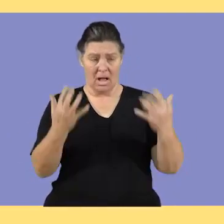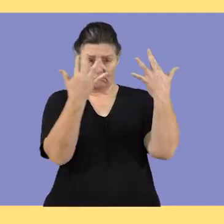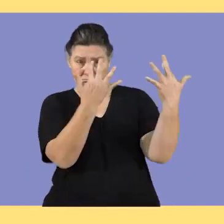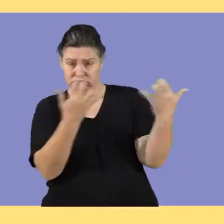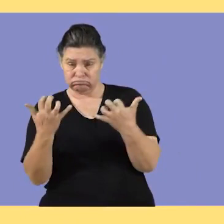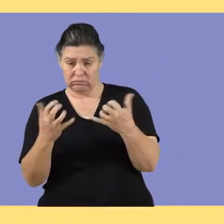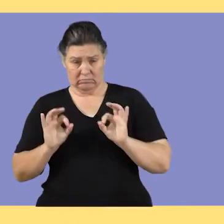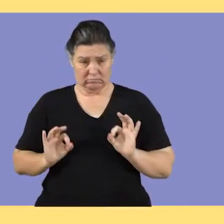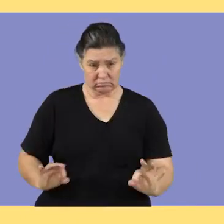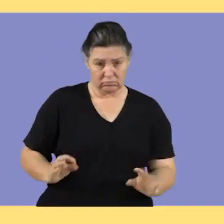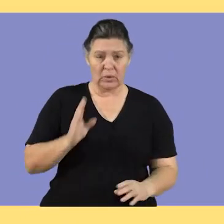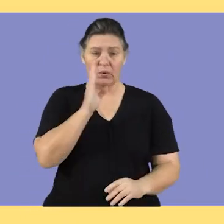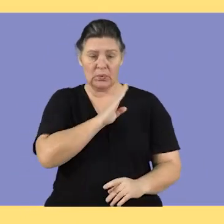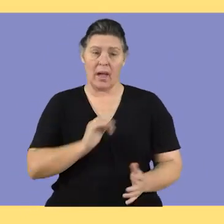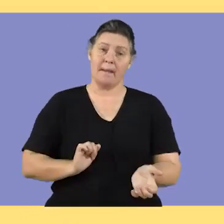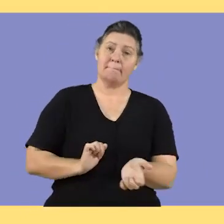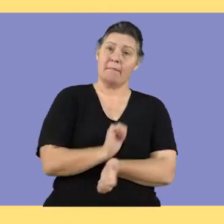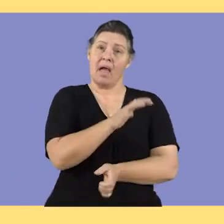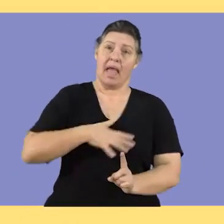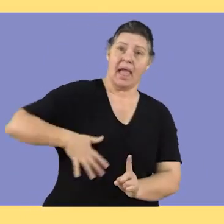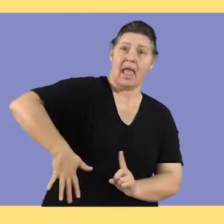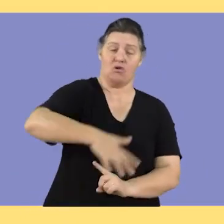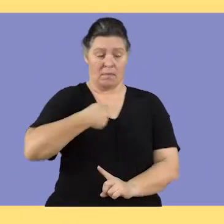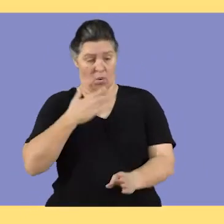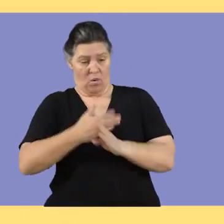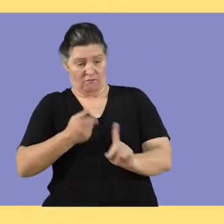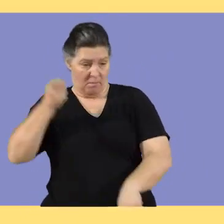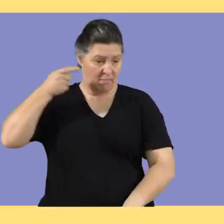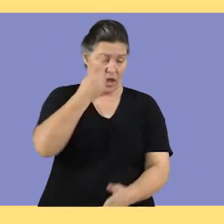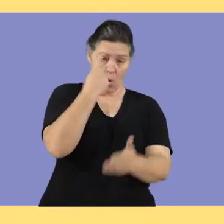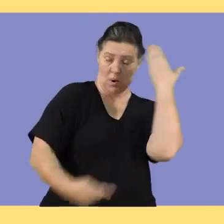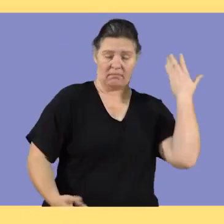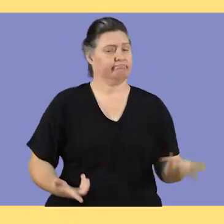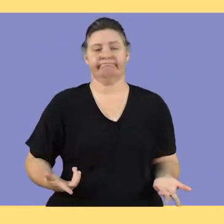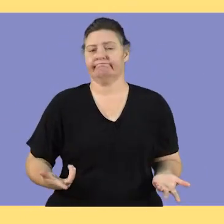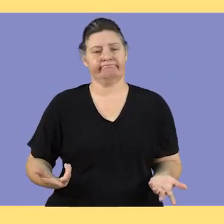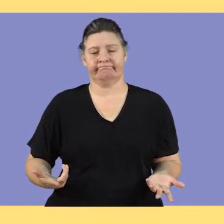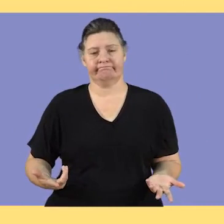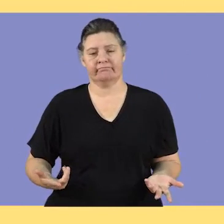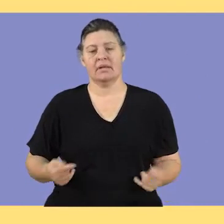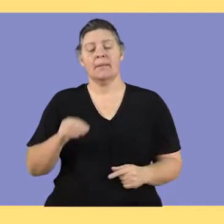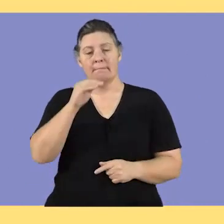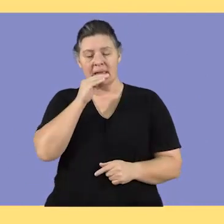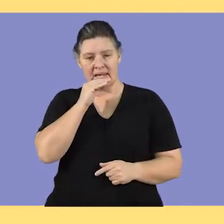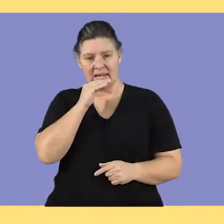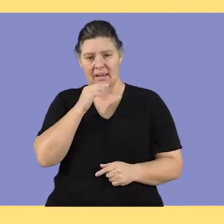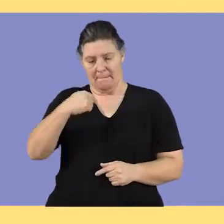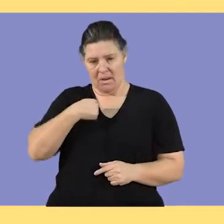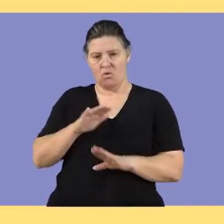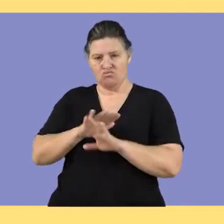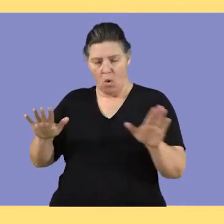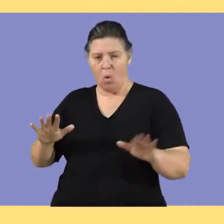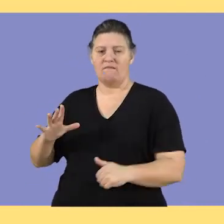set of books or even a fixed place of business. This then becomes